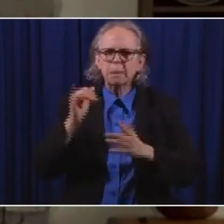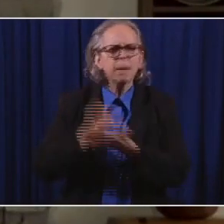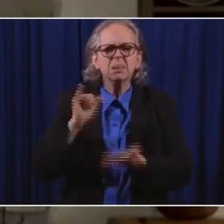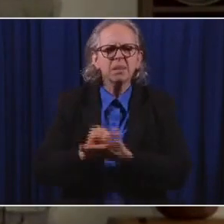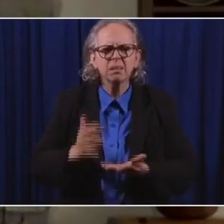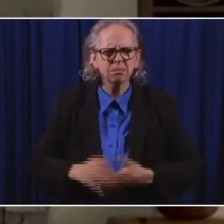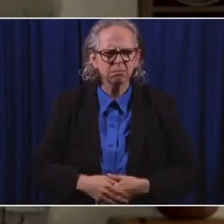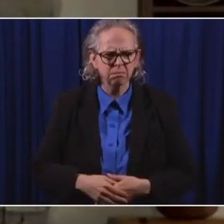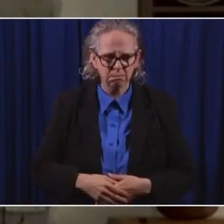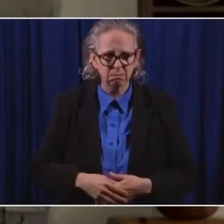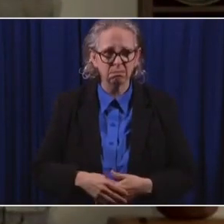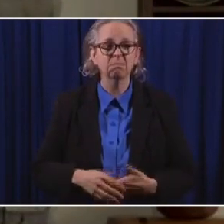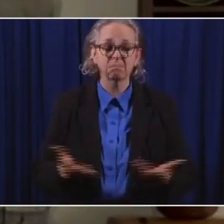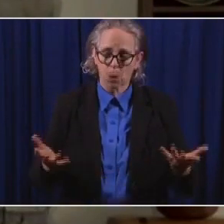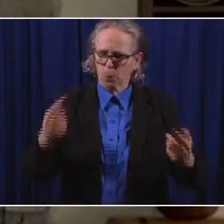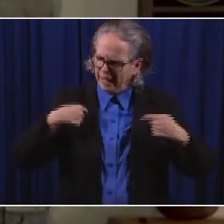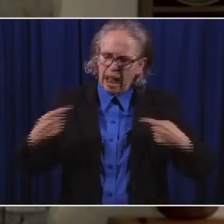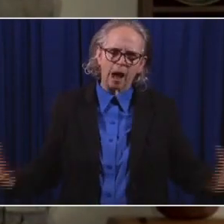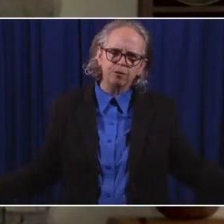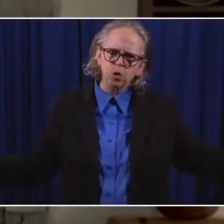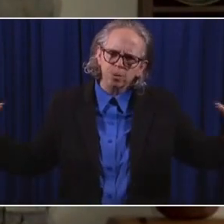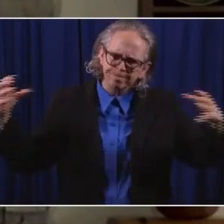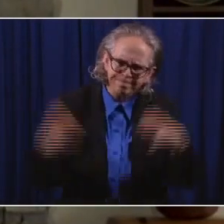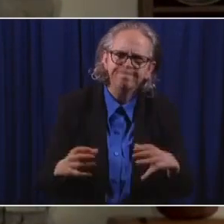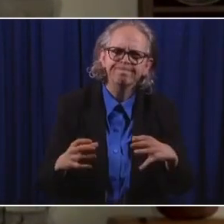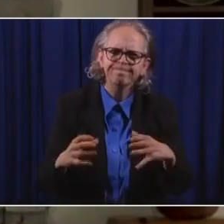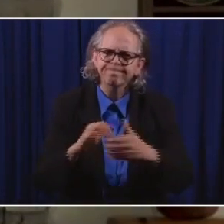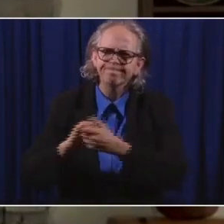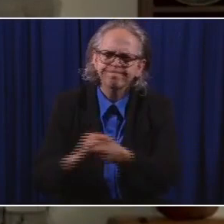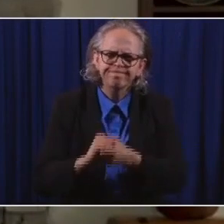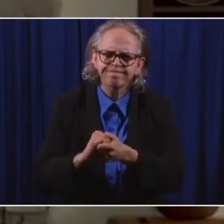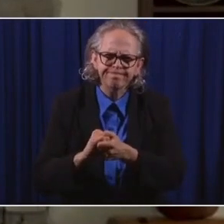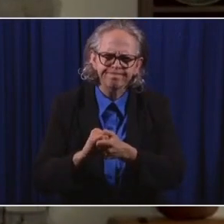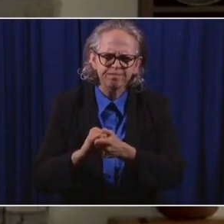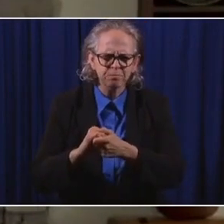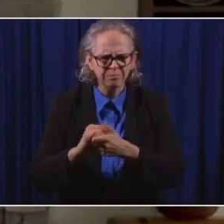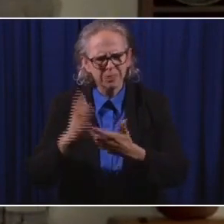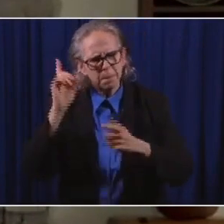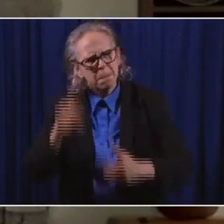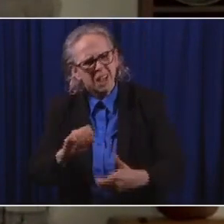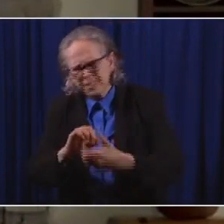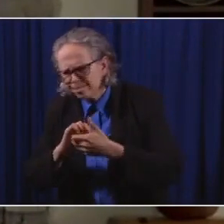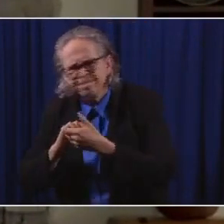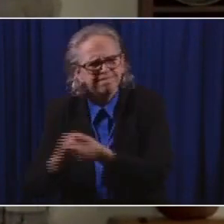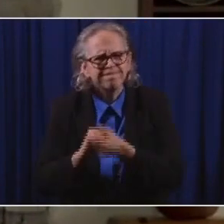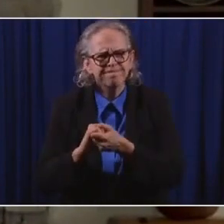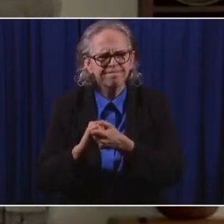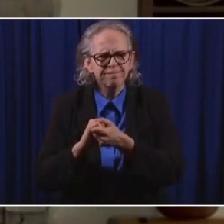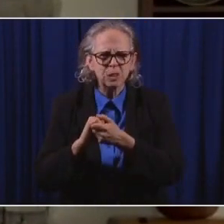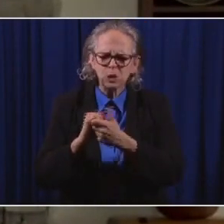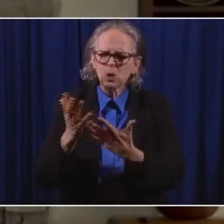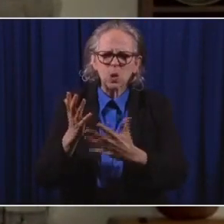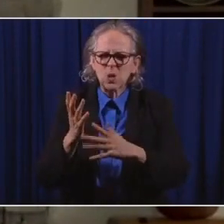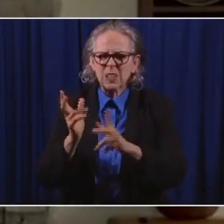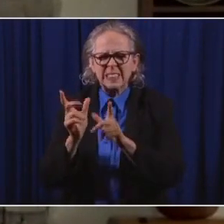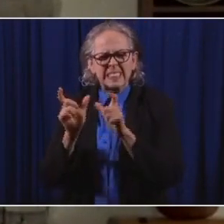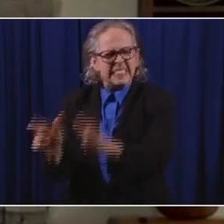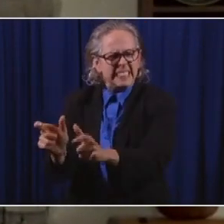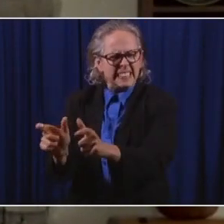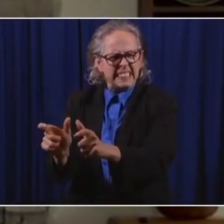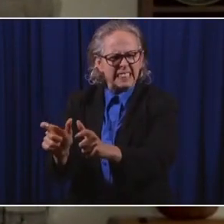enemy. We have to come together to fight this invader. We have